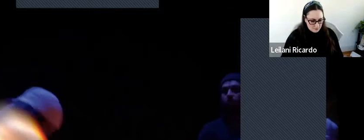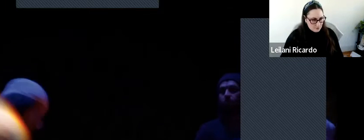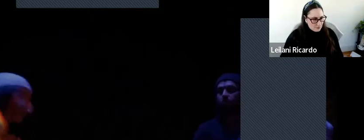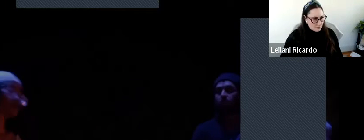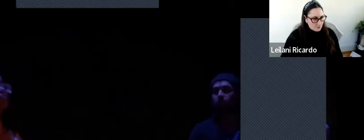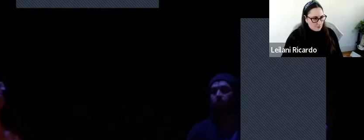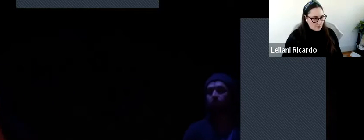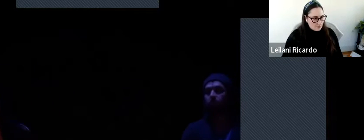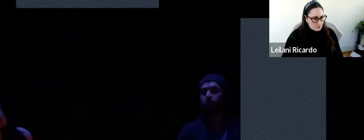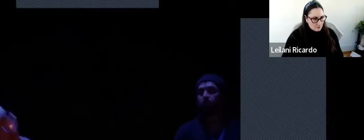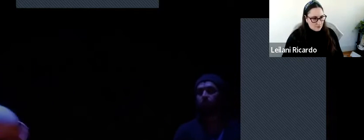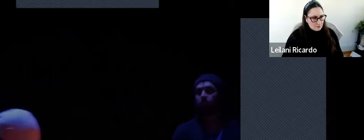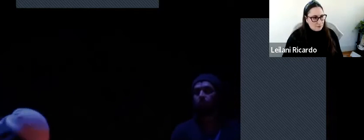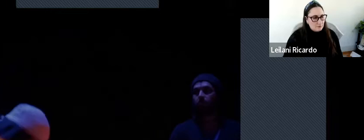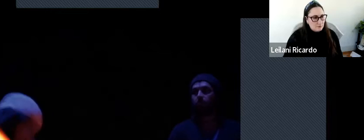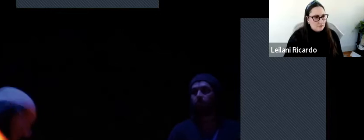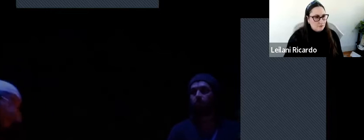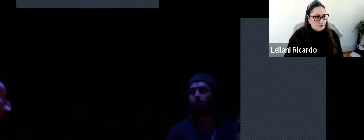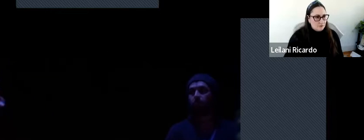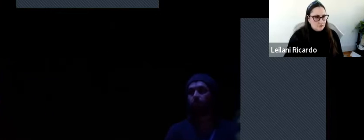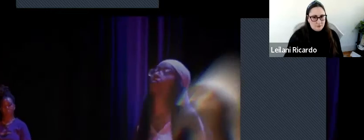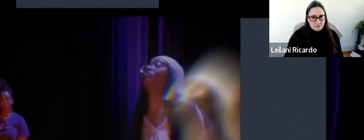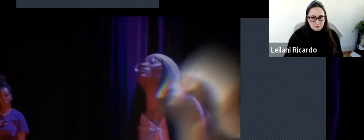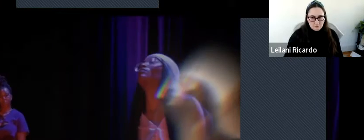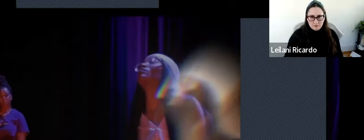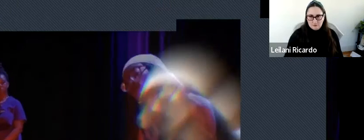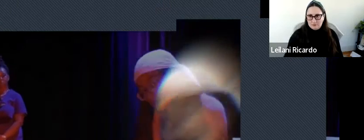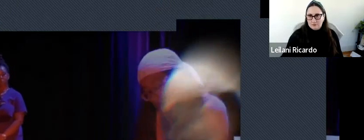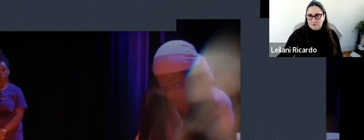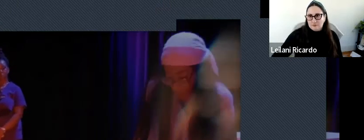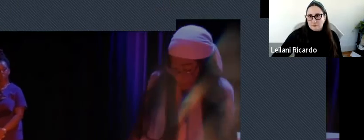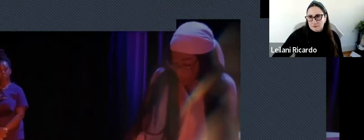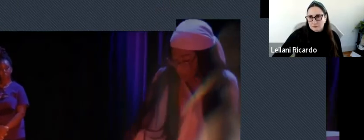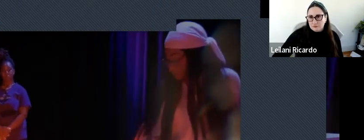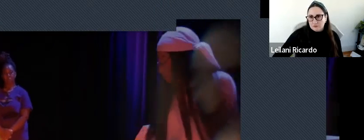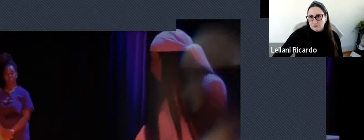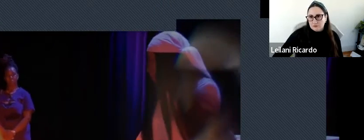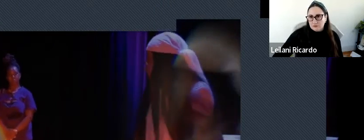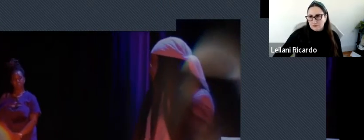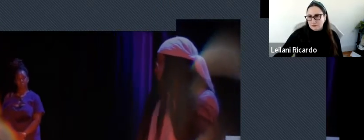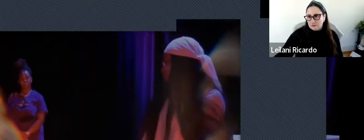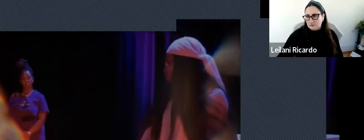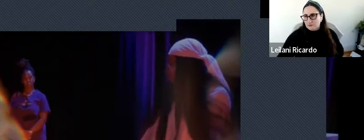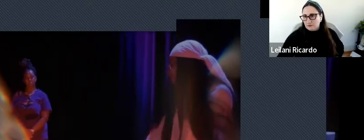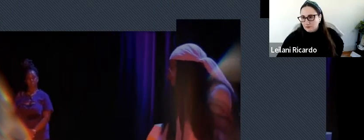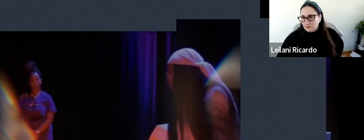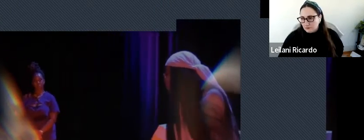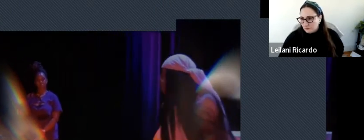Thank you.